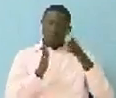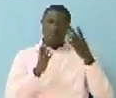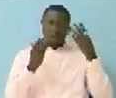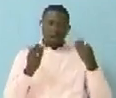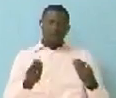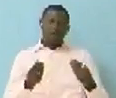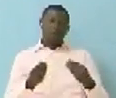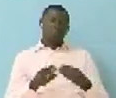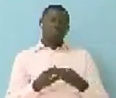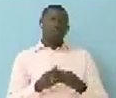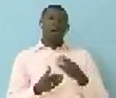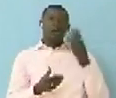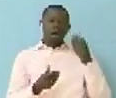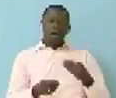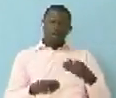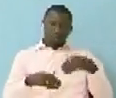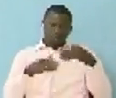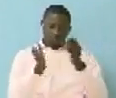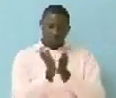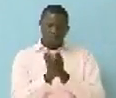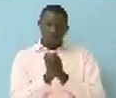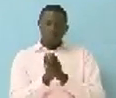the panel was doing its work and